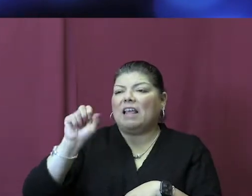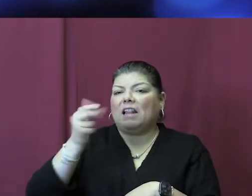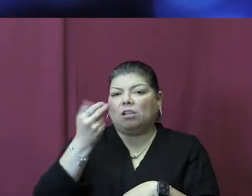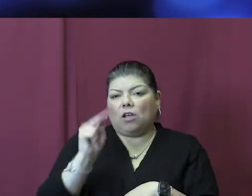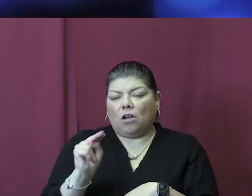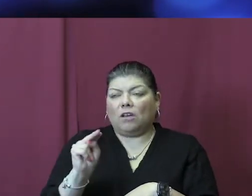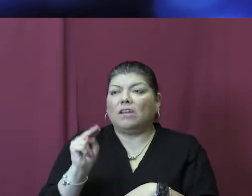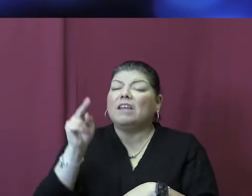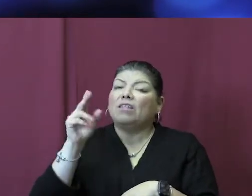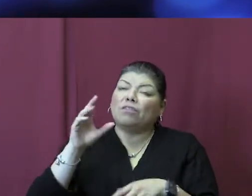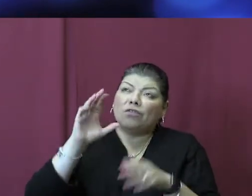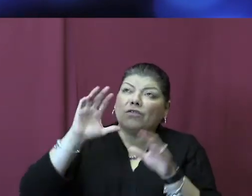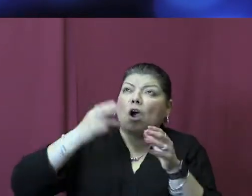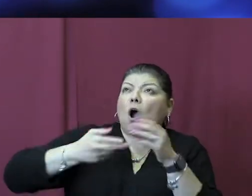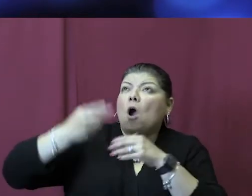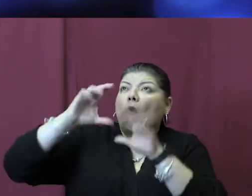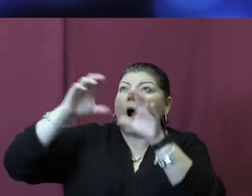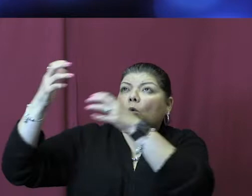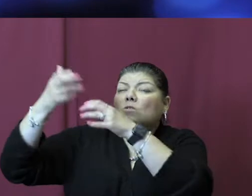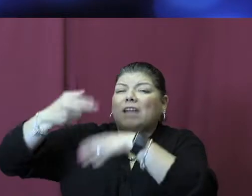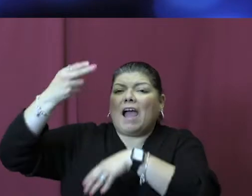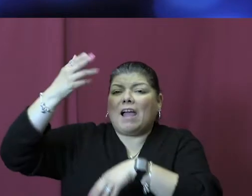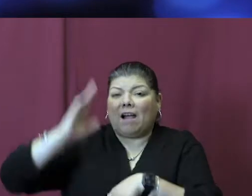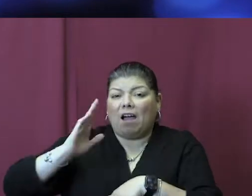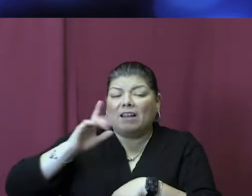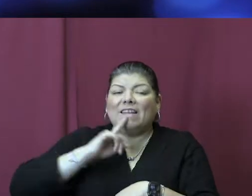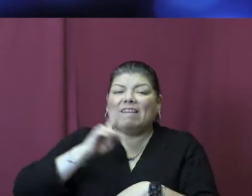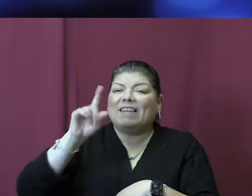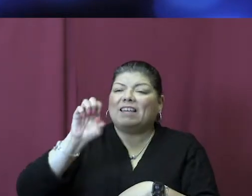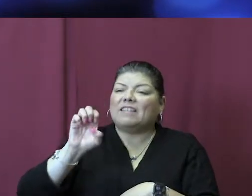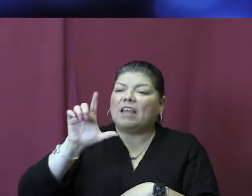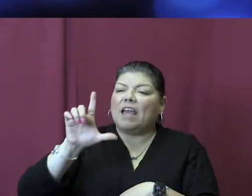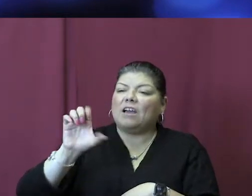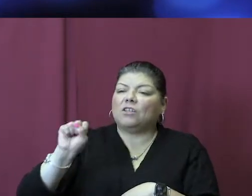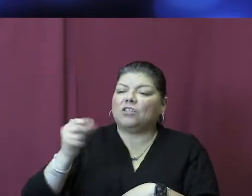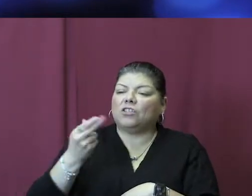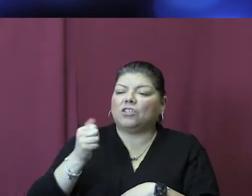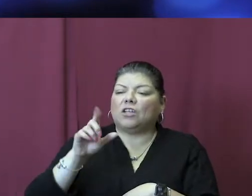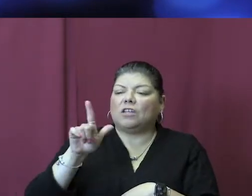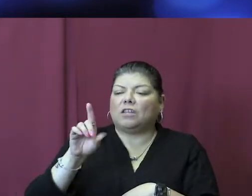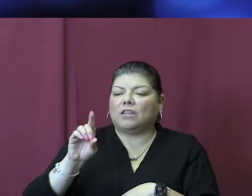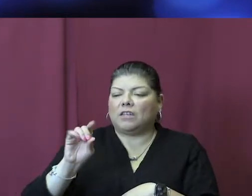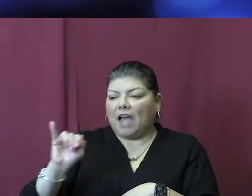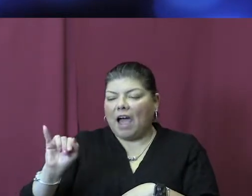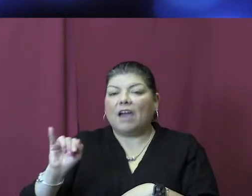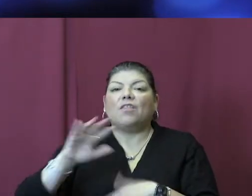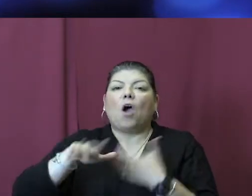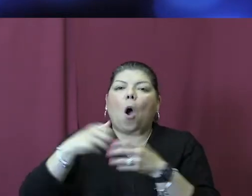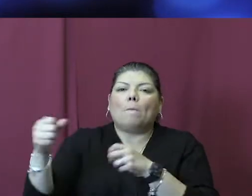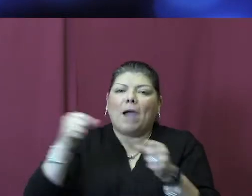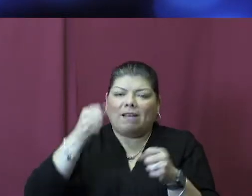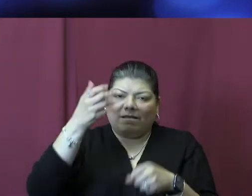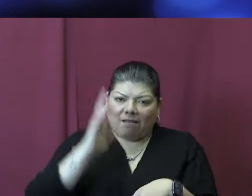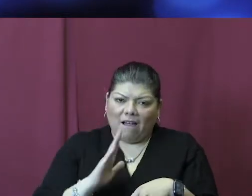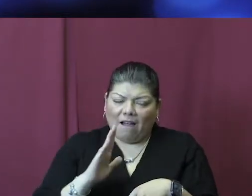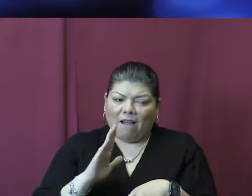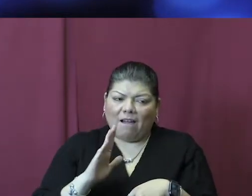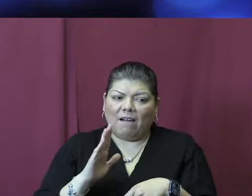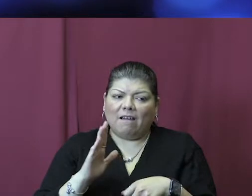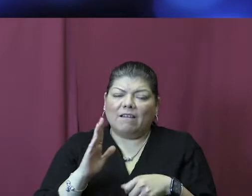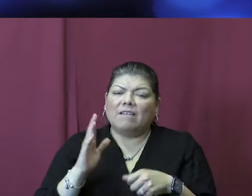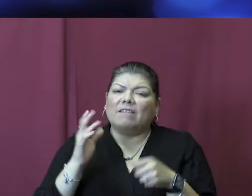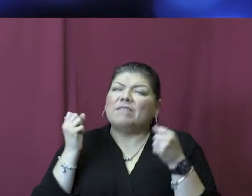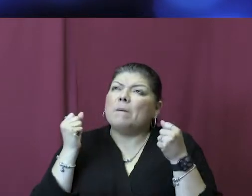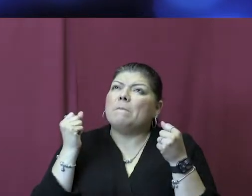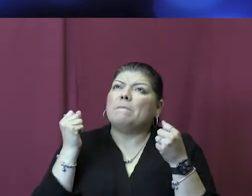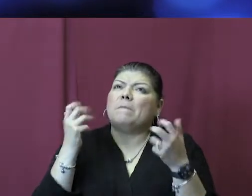most high God. He is El Shaddai, the almighty God, the many-breasted